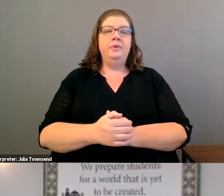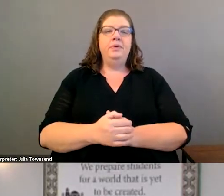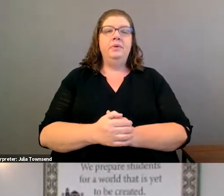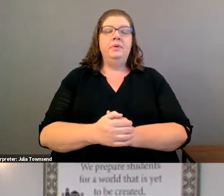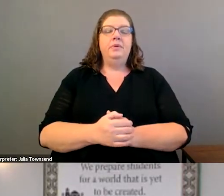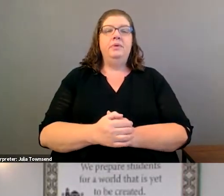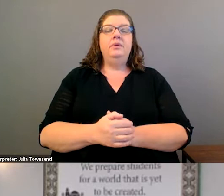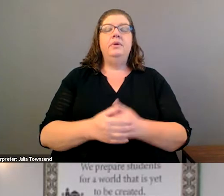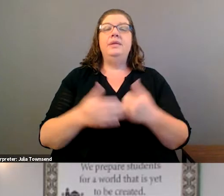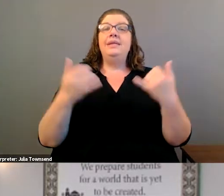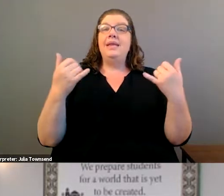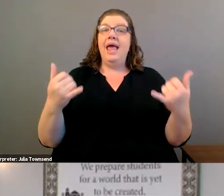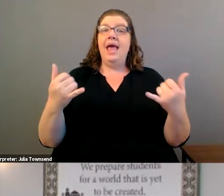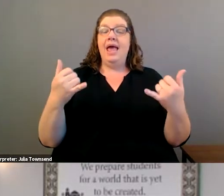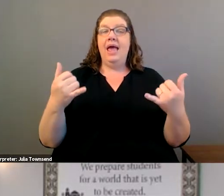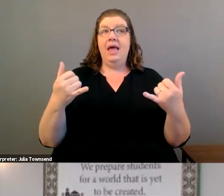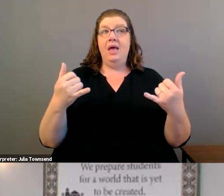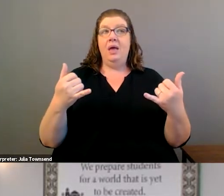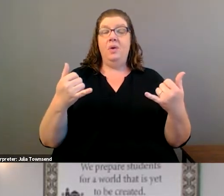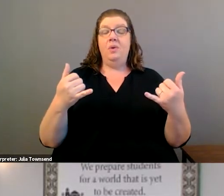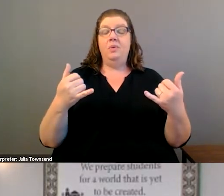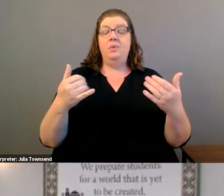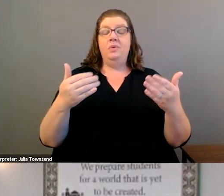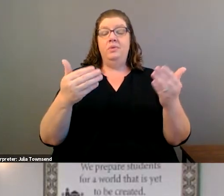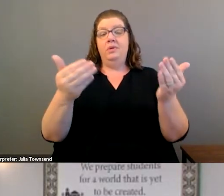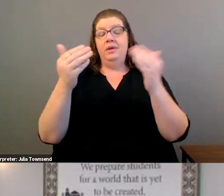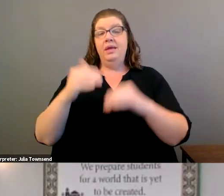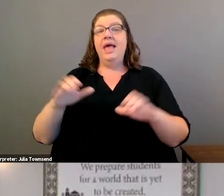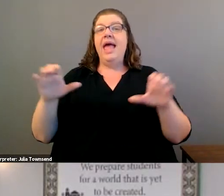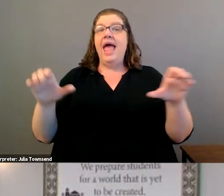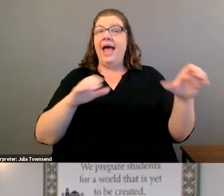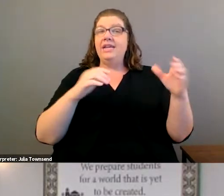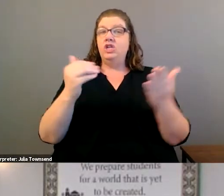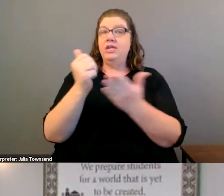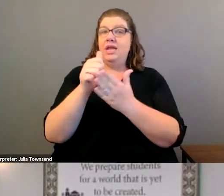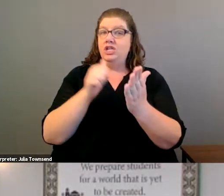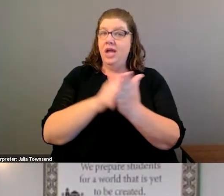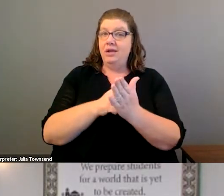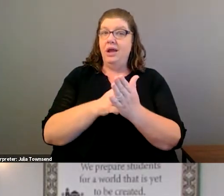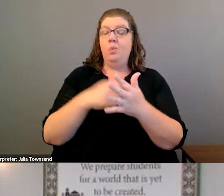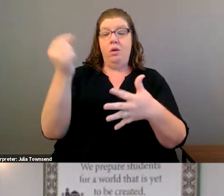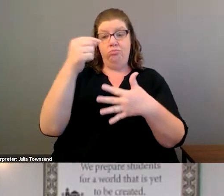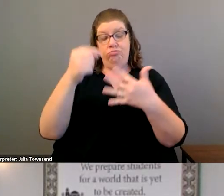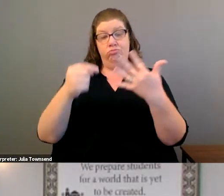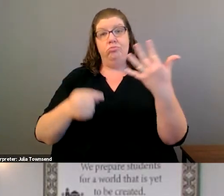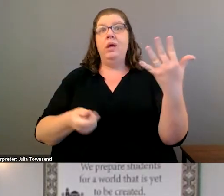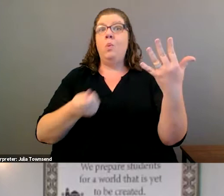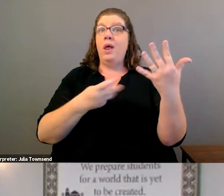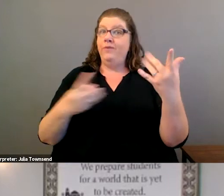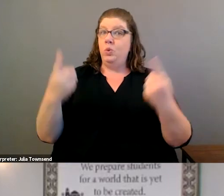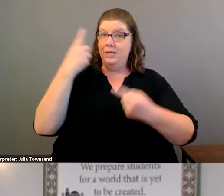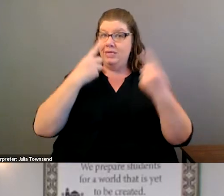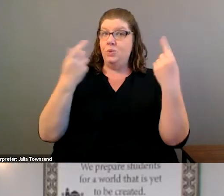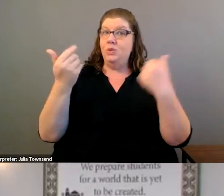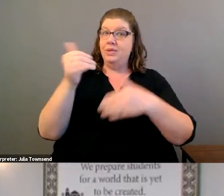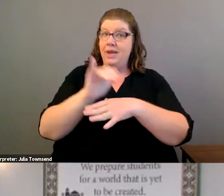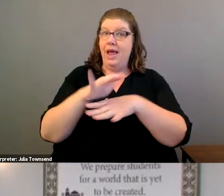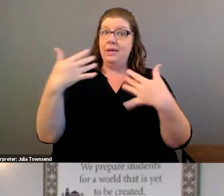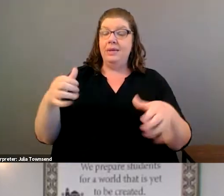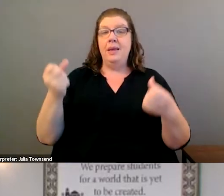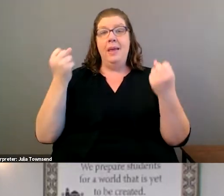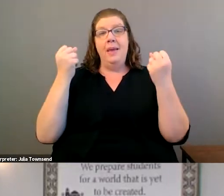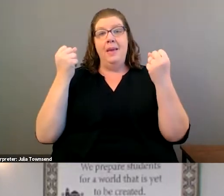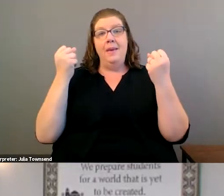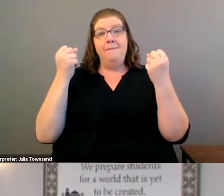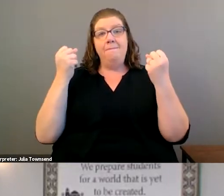And now we will go on to the action agenda. We have quite a few items to consider tonight, many of them though we know a